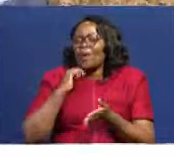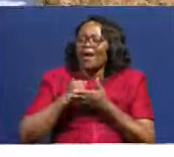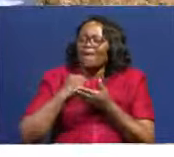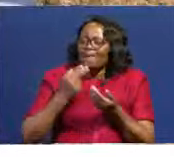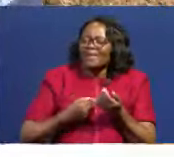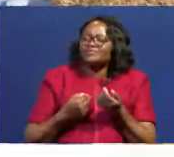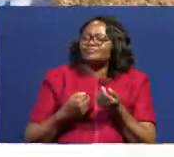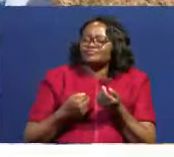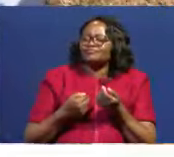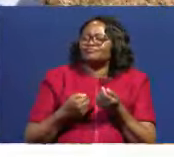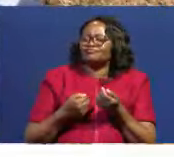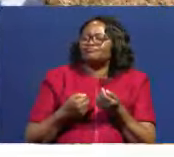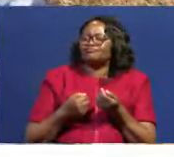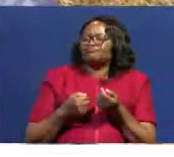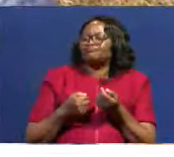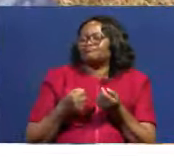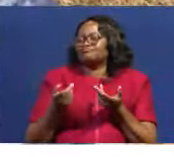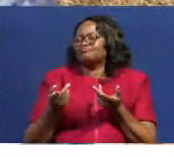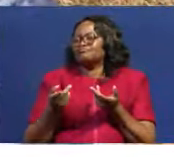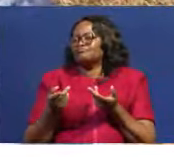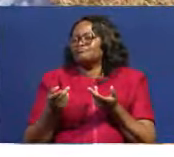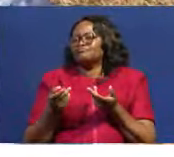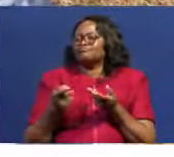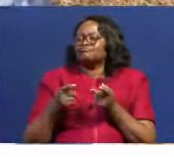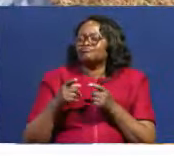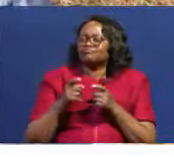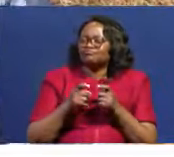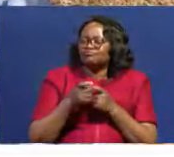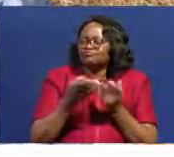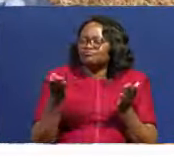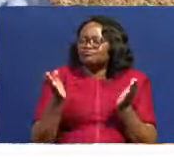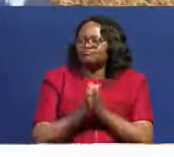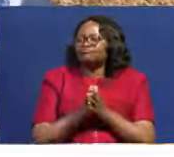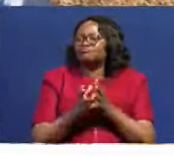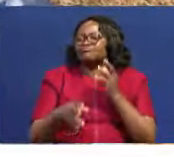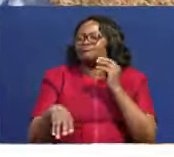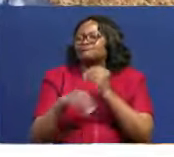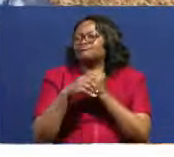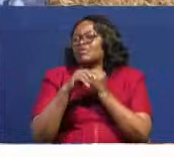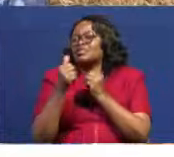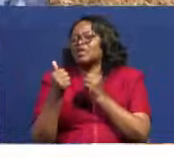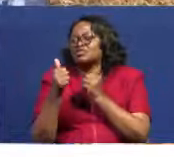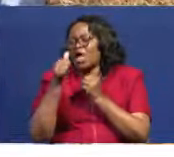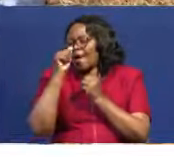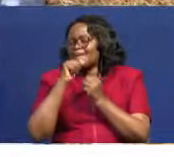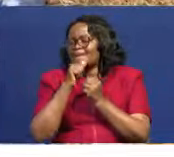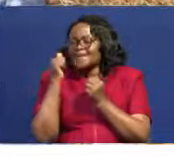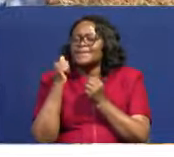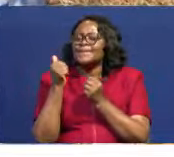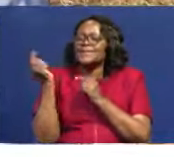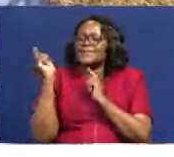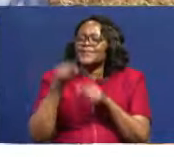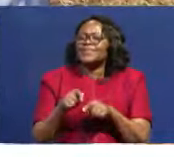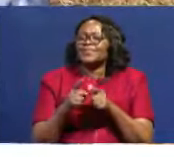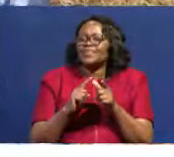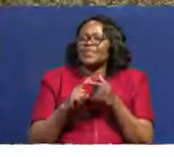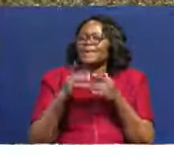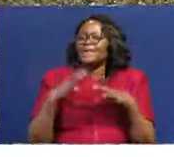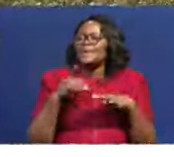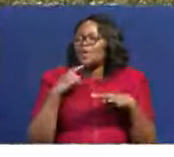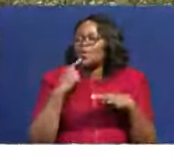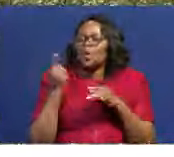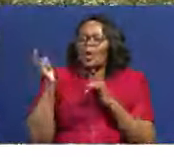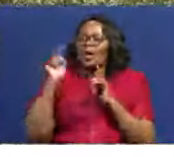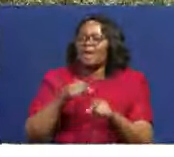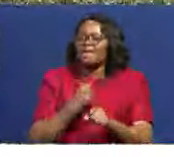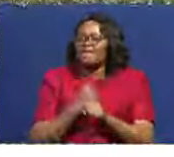in maintaining the water efficiency of the infrastructure. Then we also plug in aggregators. Those are now private players, how they also come in. Aggregators, these are the people who